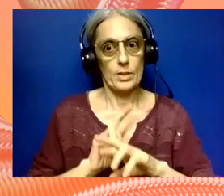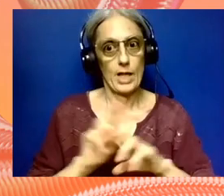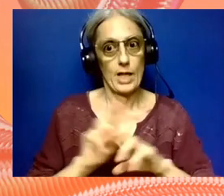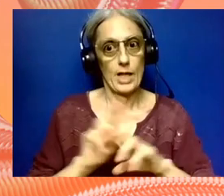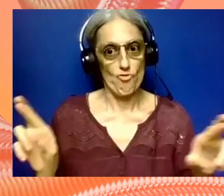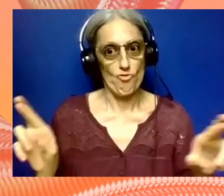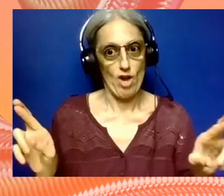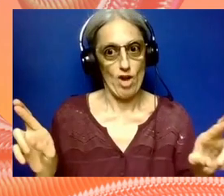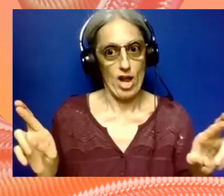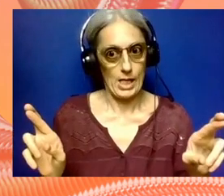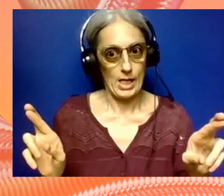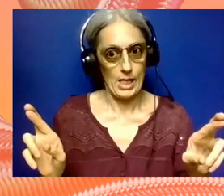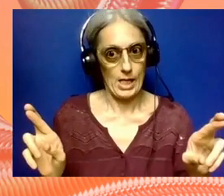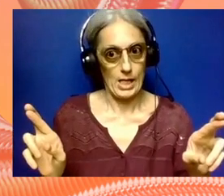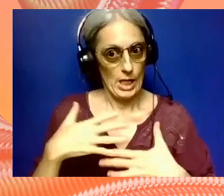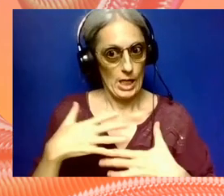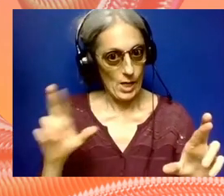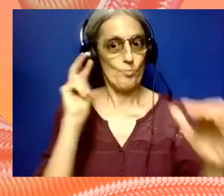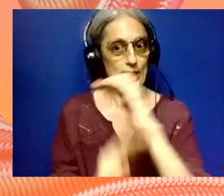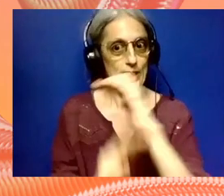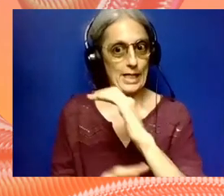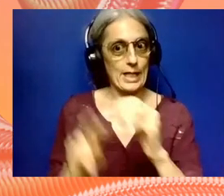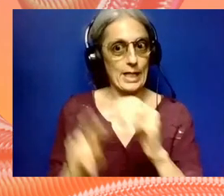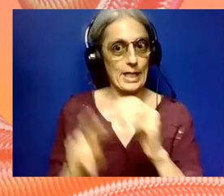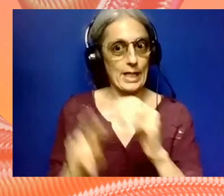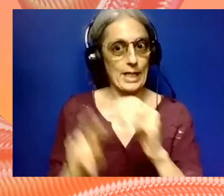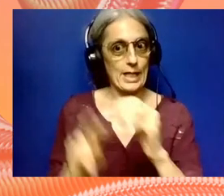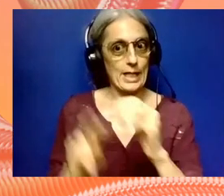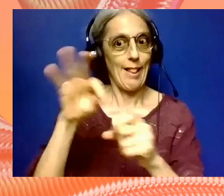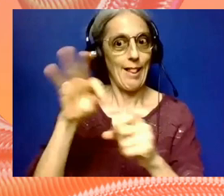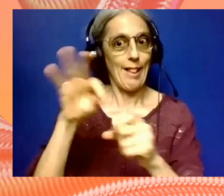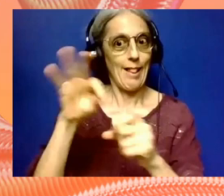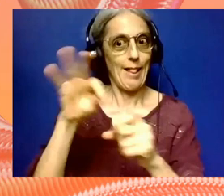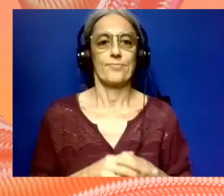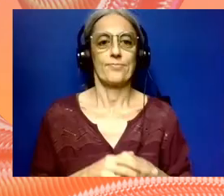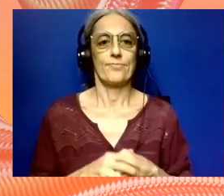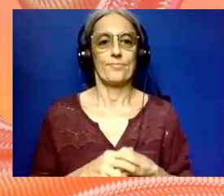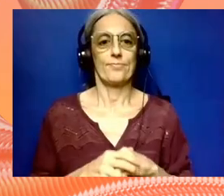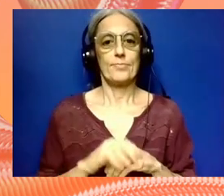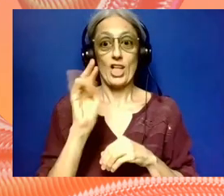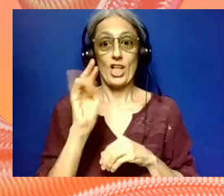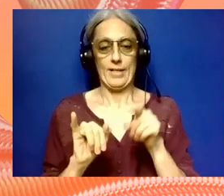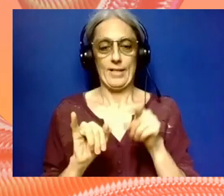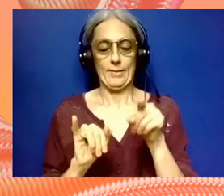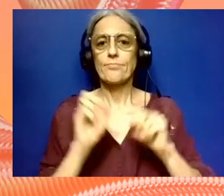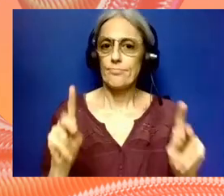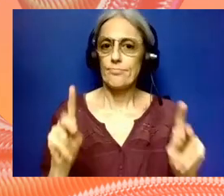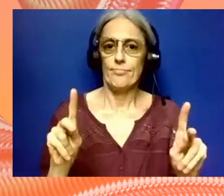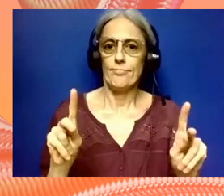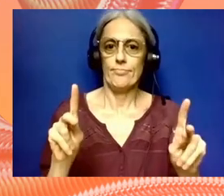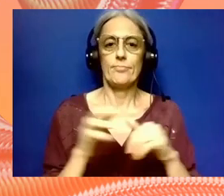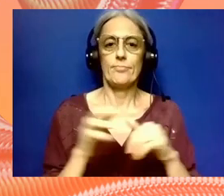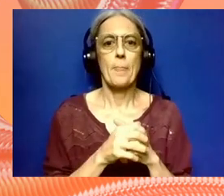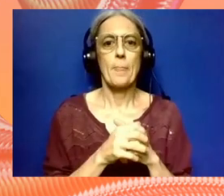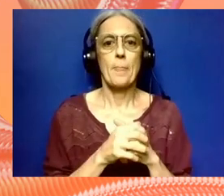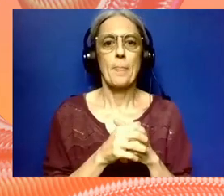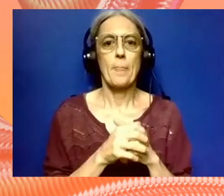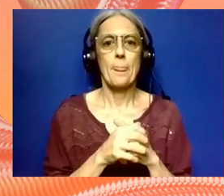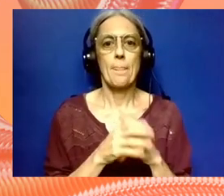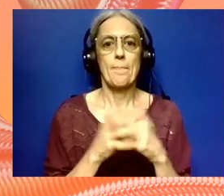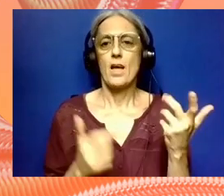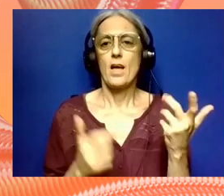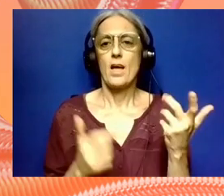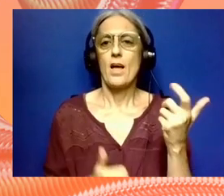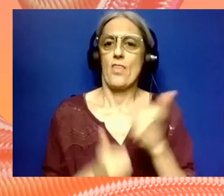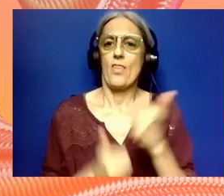So the framework for what's going to be the most challenging astrological setup is already in